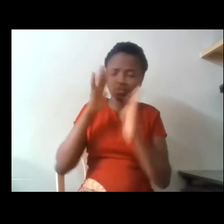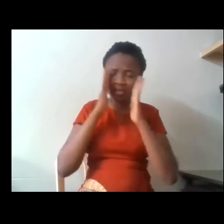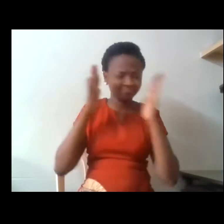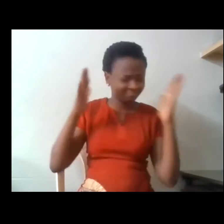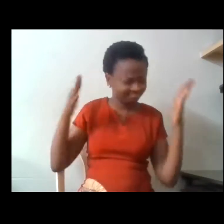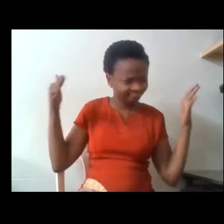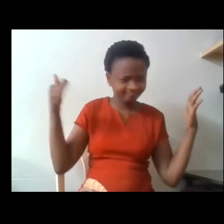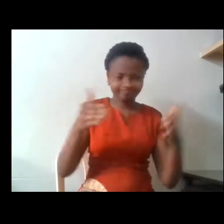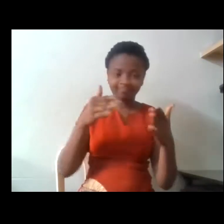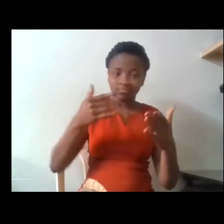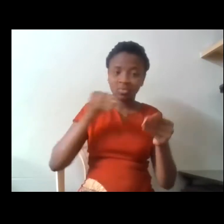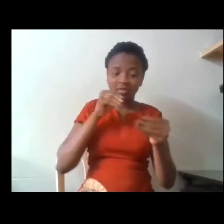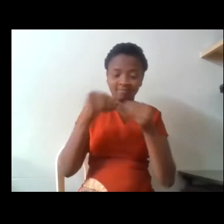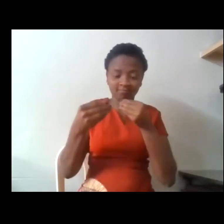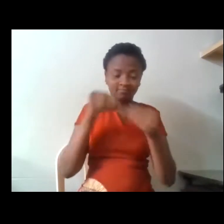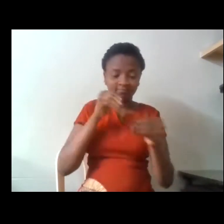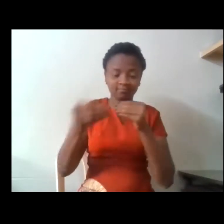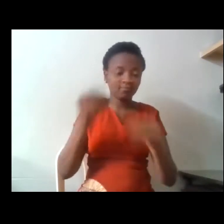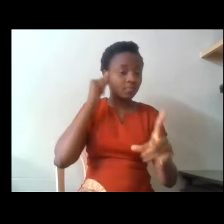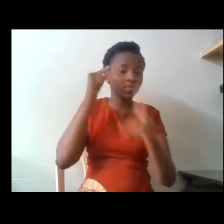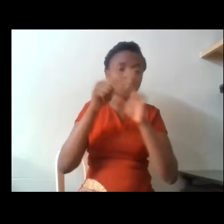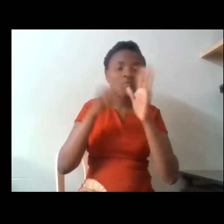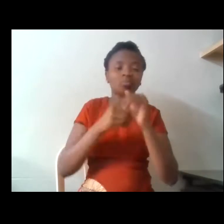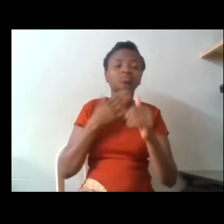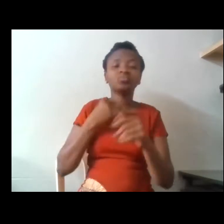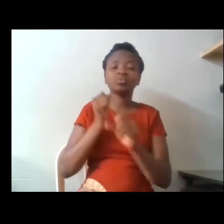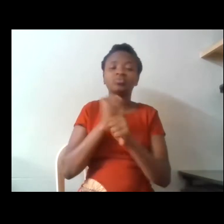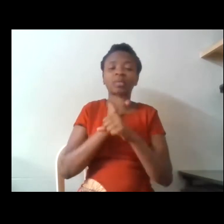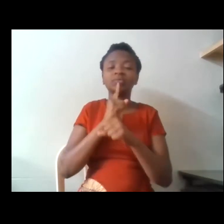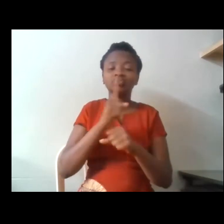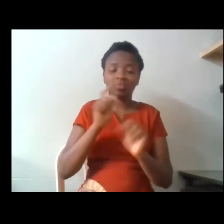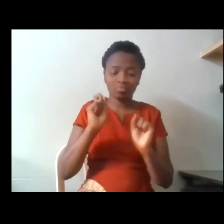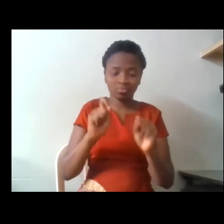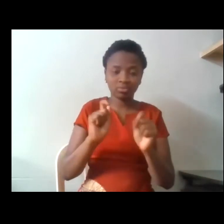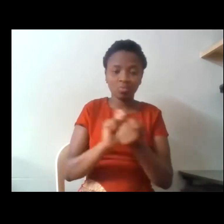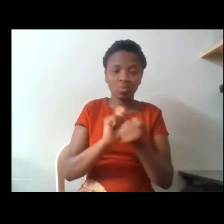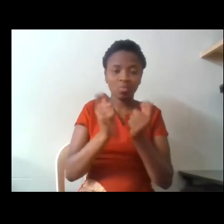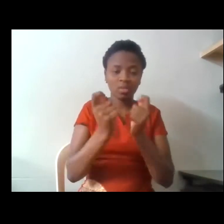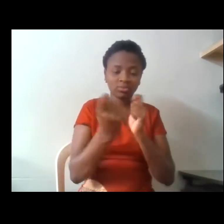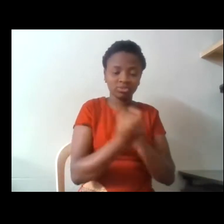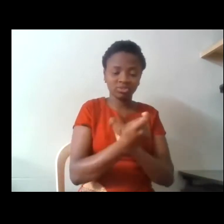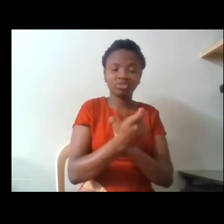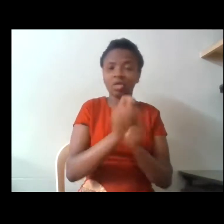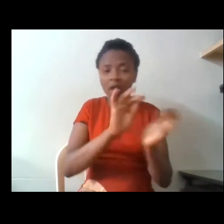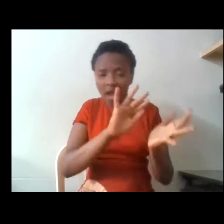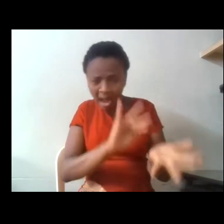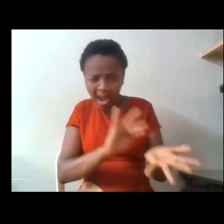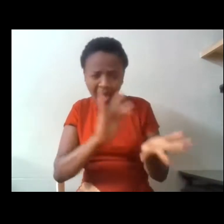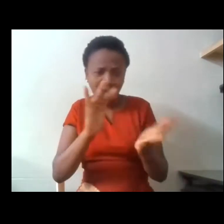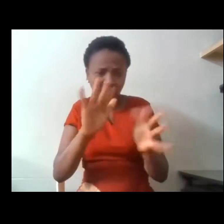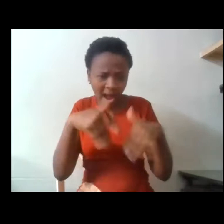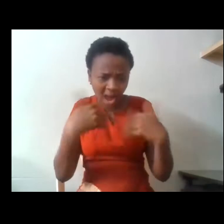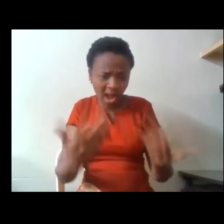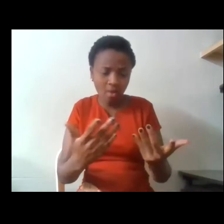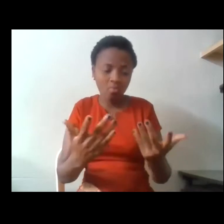flexibility, ensuring that we could change direction to adapt programs based on the areas of work they